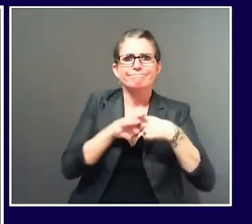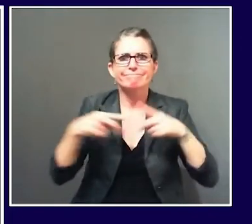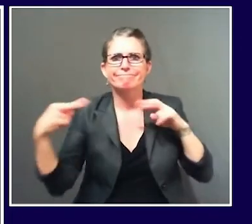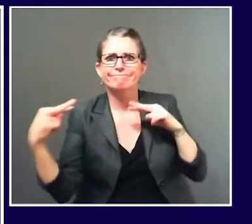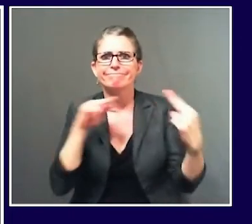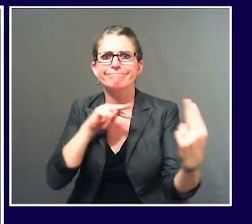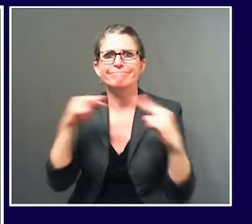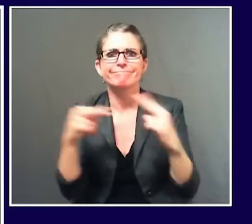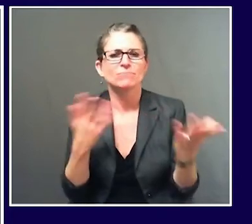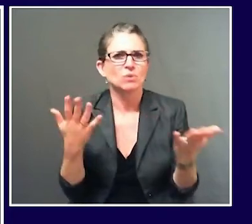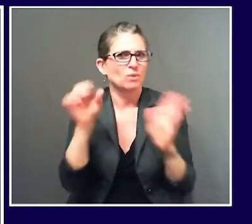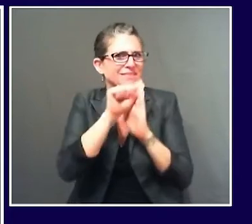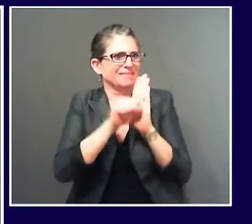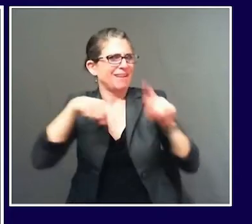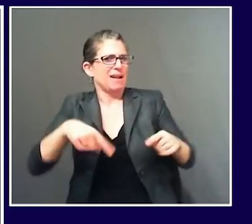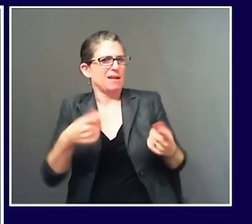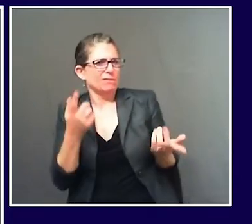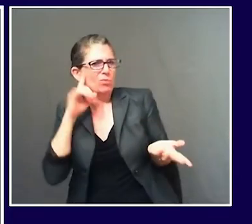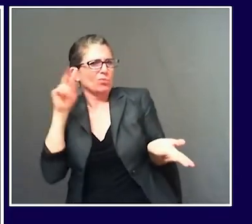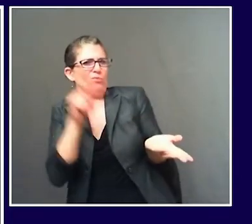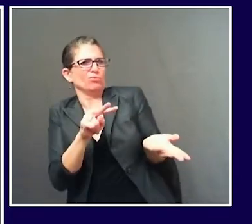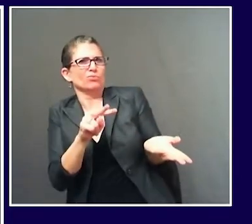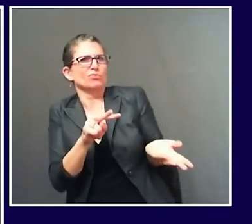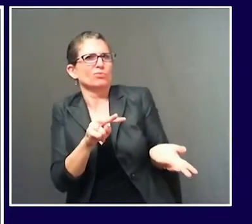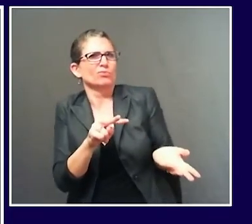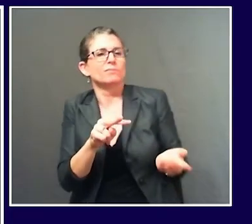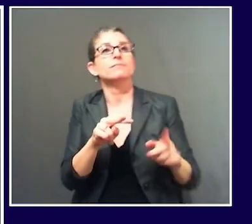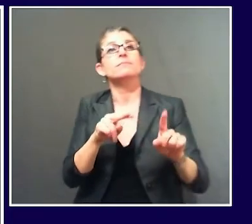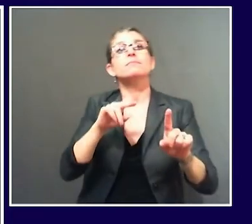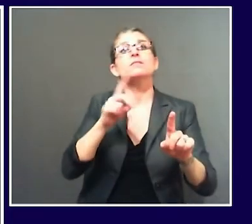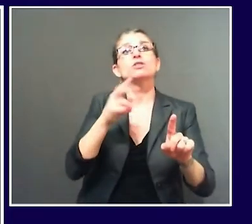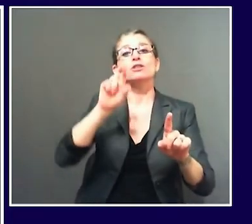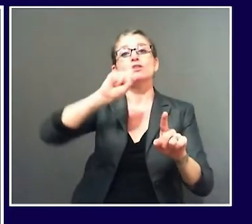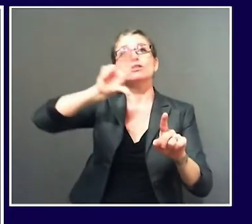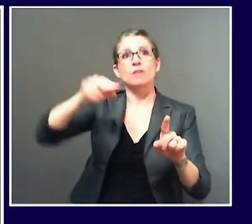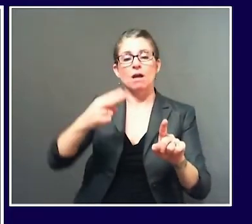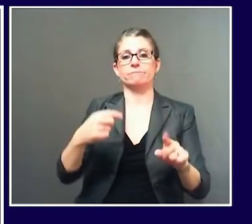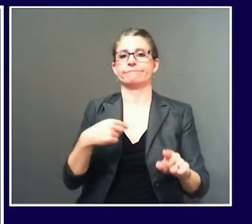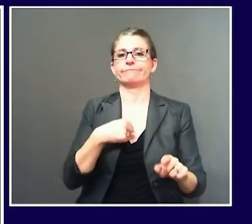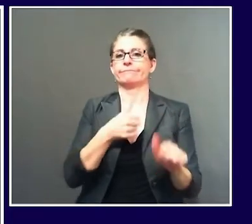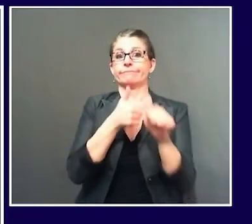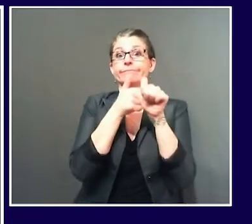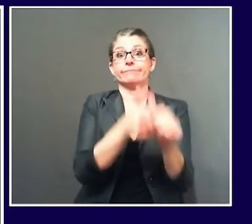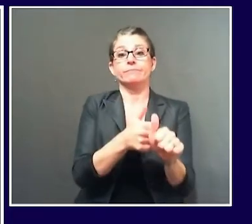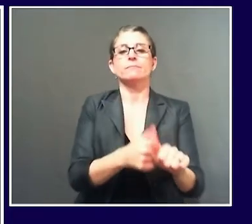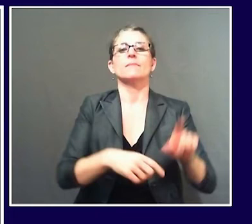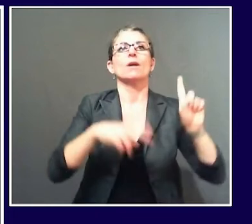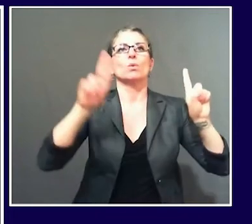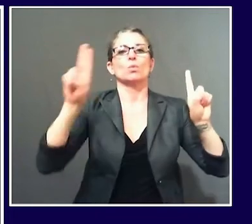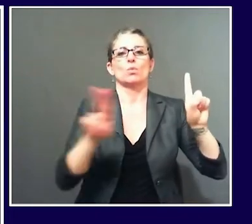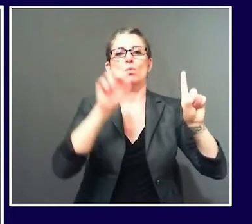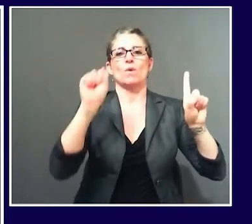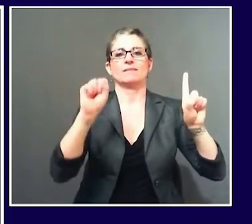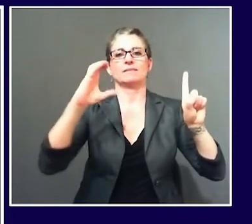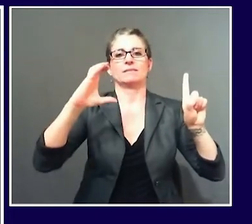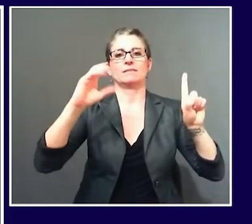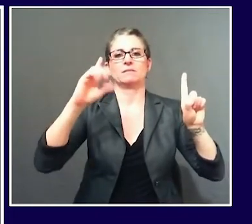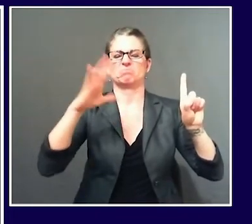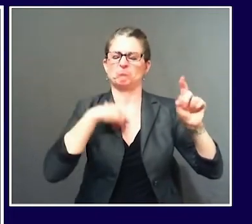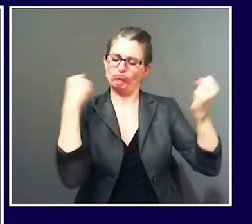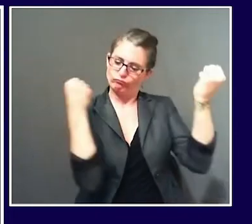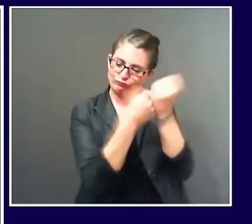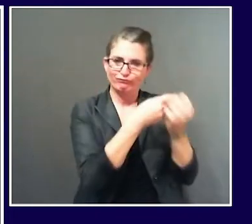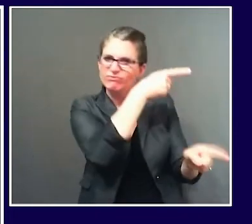the guidance of the US CDC. And in this situation, I think they've got it right. One of the things that has changed over the course of